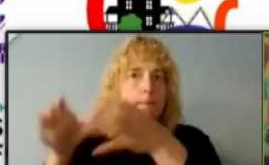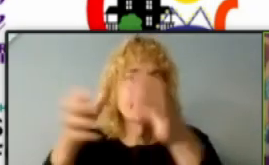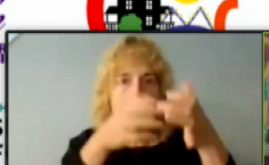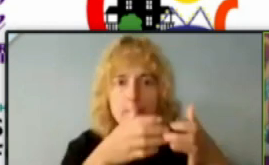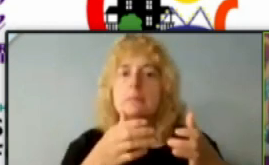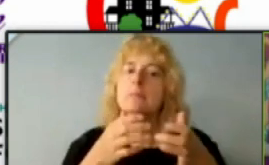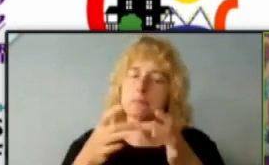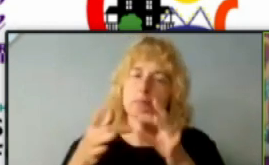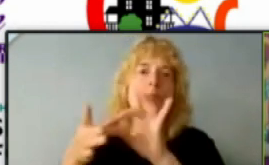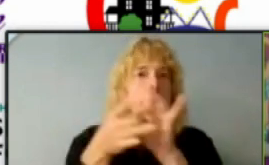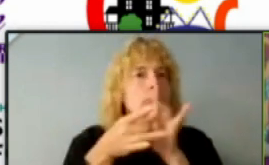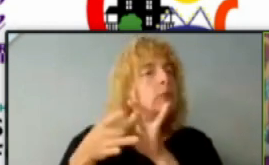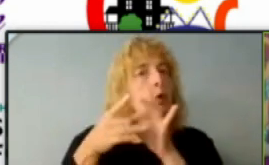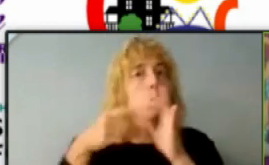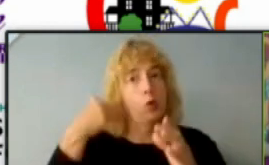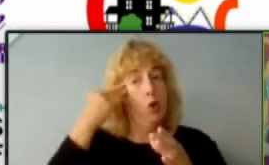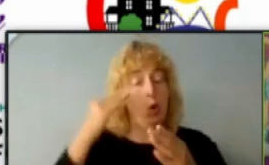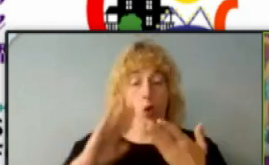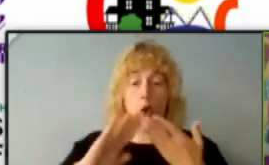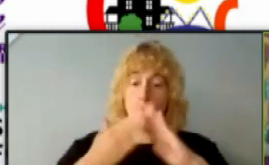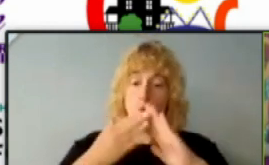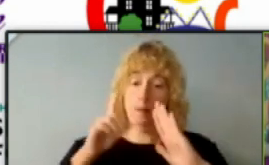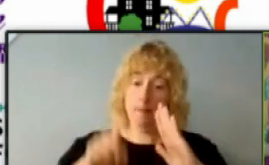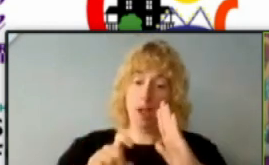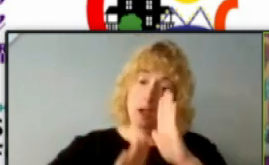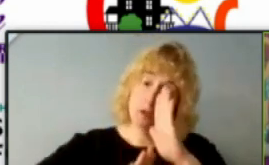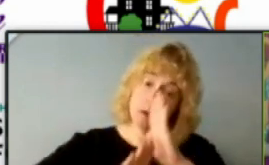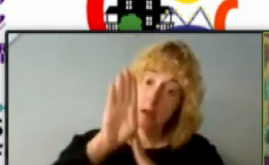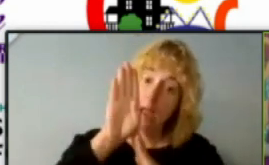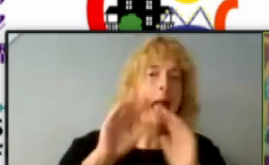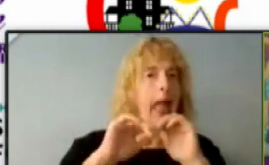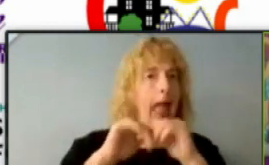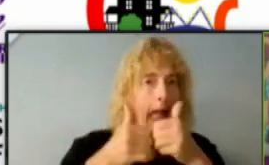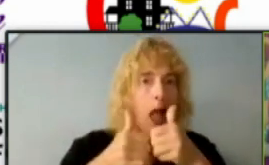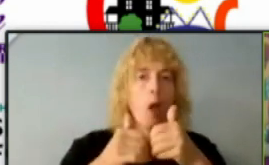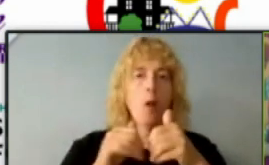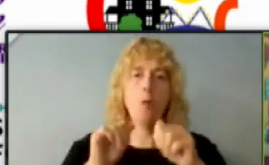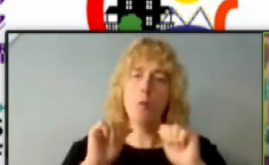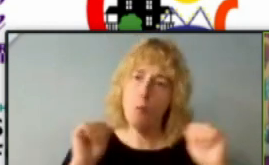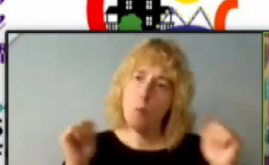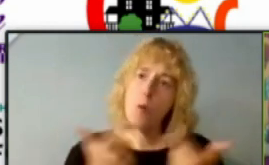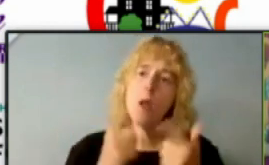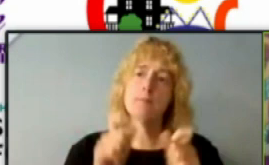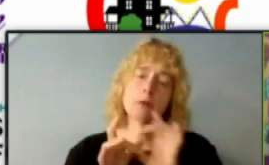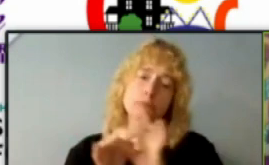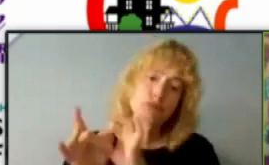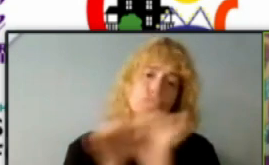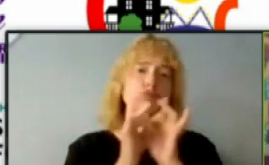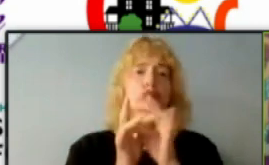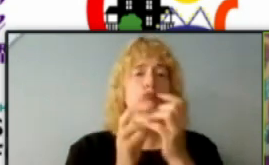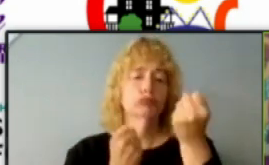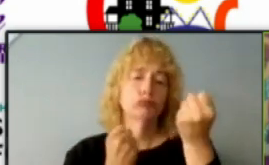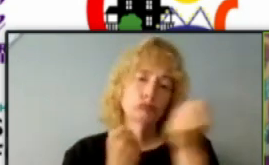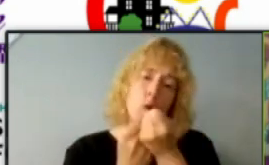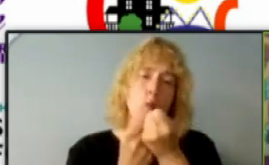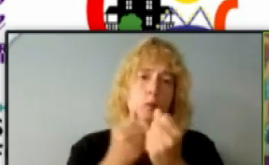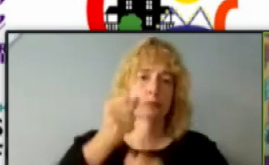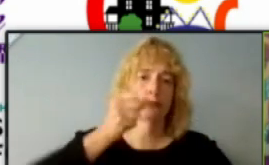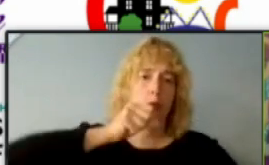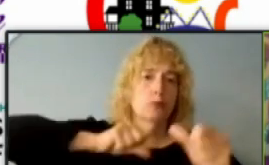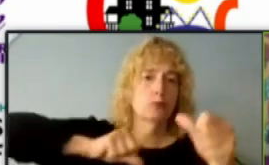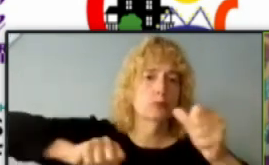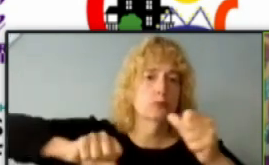thrive, all of us have to come together to support each other. And so what we'd like to ask you to do is begin to get